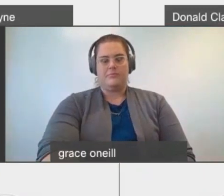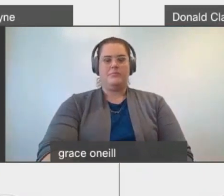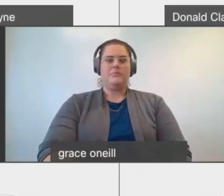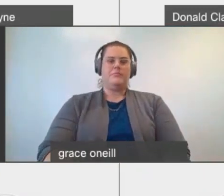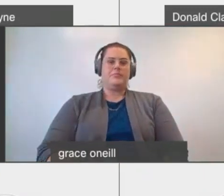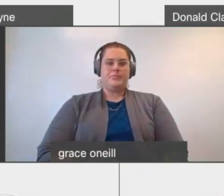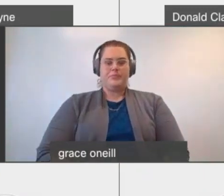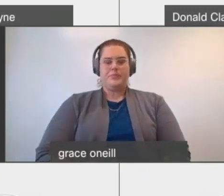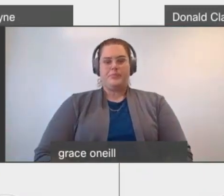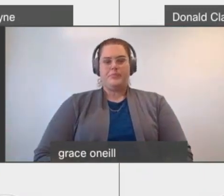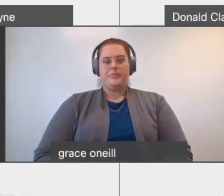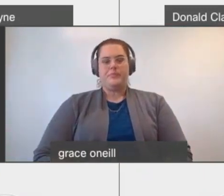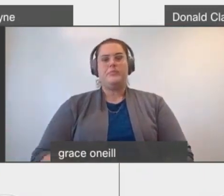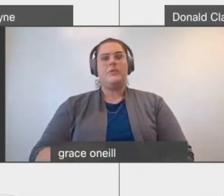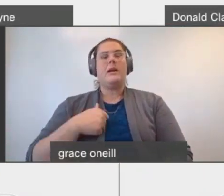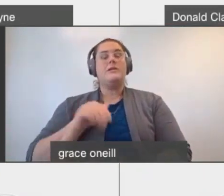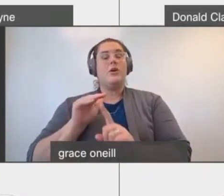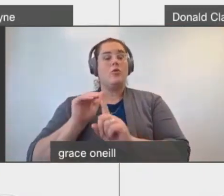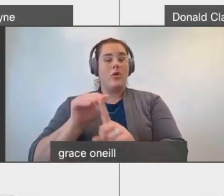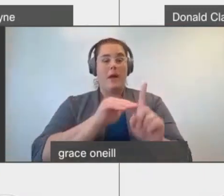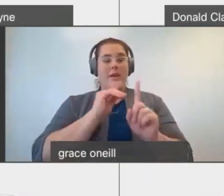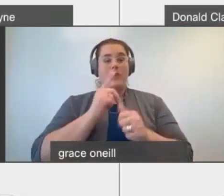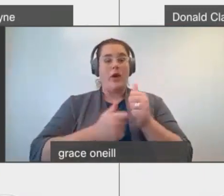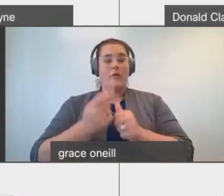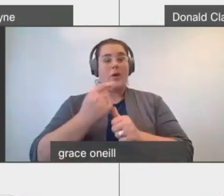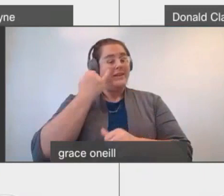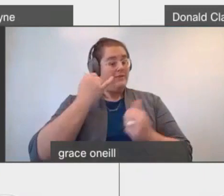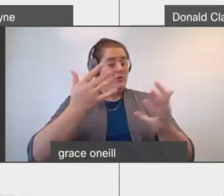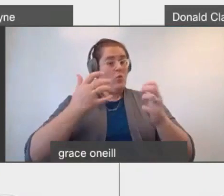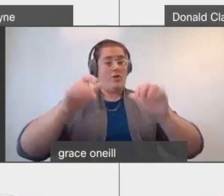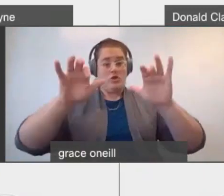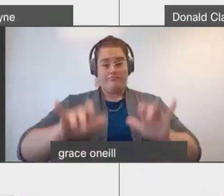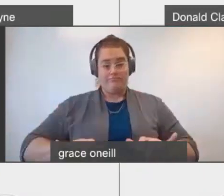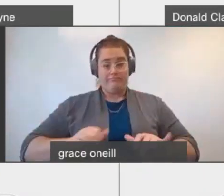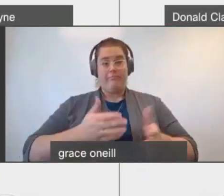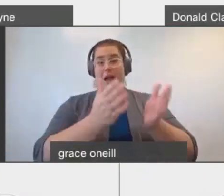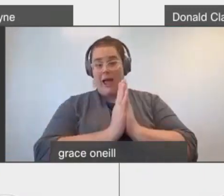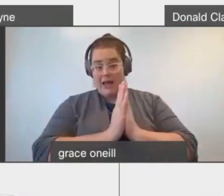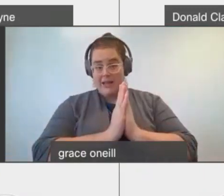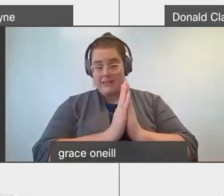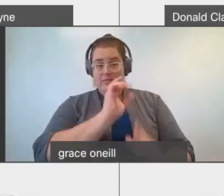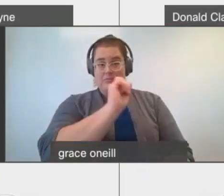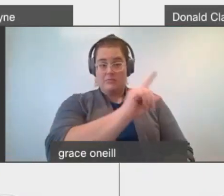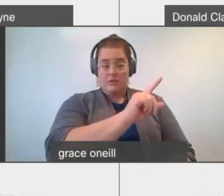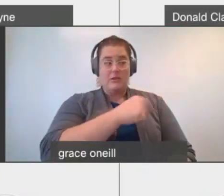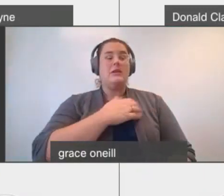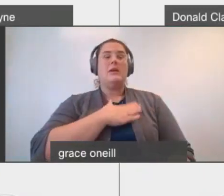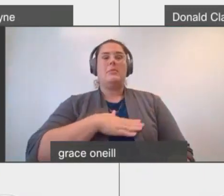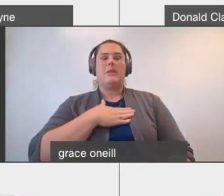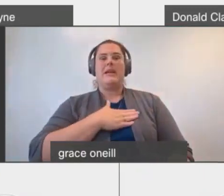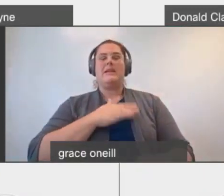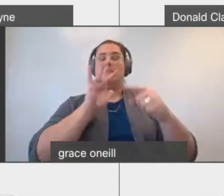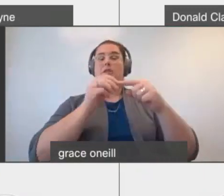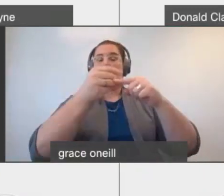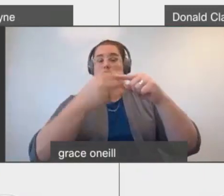Just as a reminder to people, if you want to ask a question, please scroll down to where it says everyone.